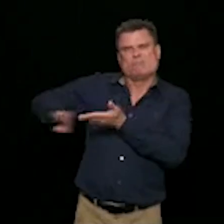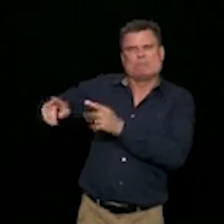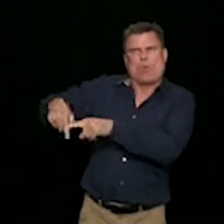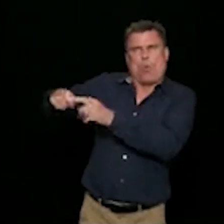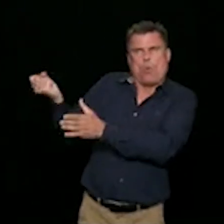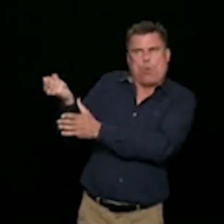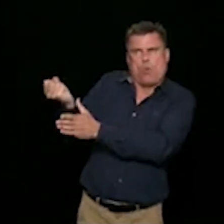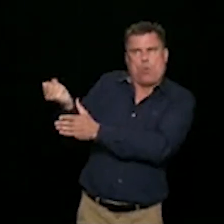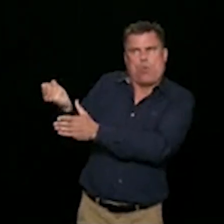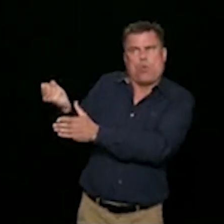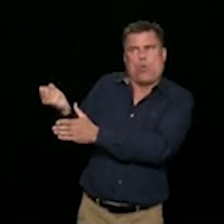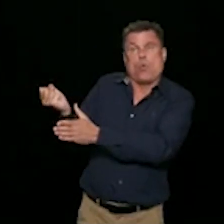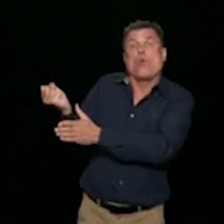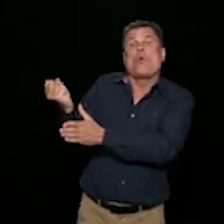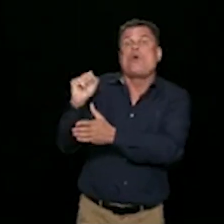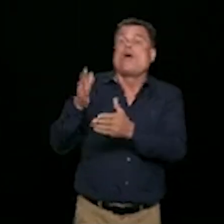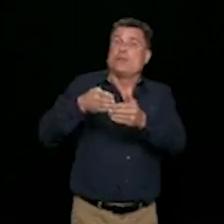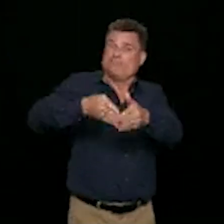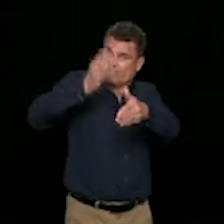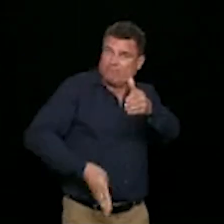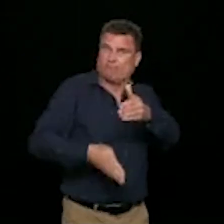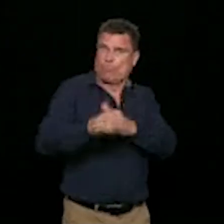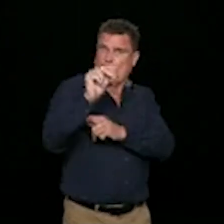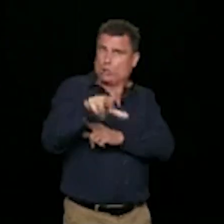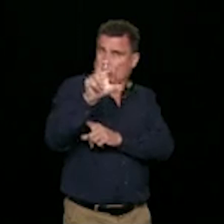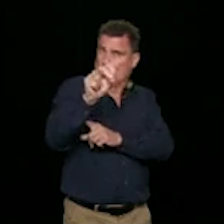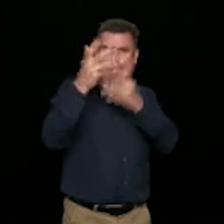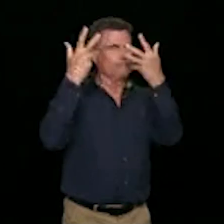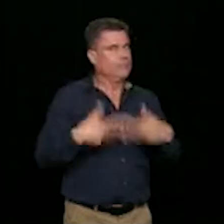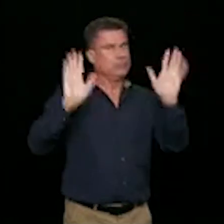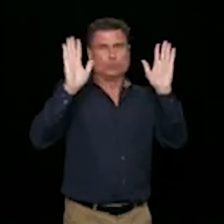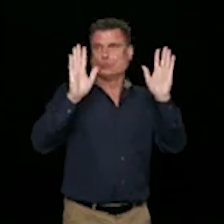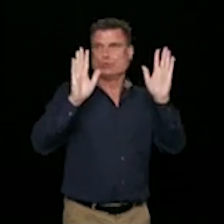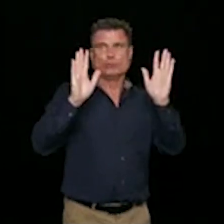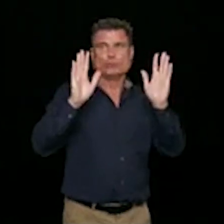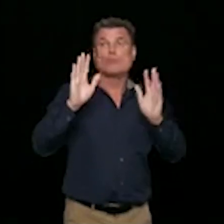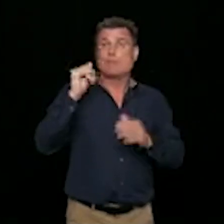24-week temporary layoff period set to expire August 30th, 2020.